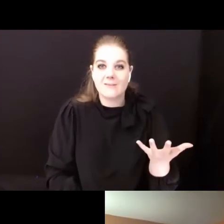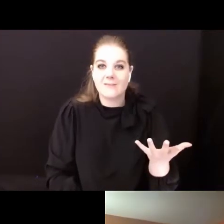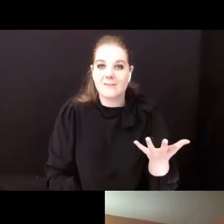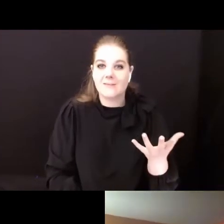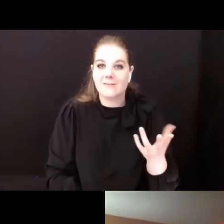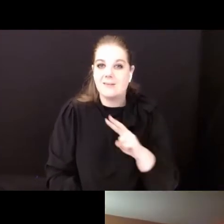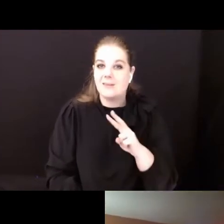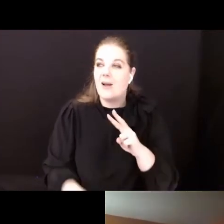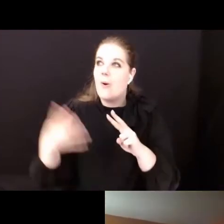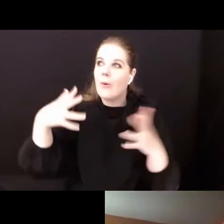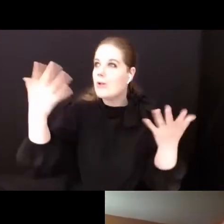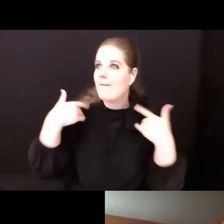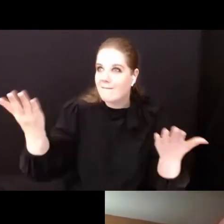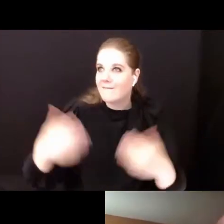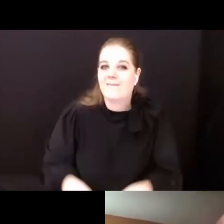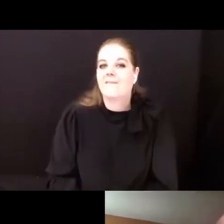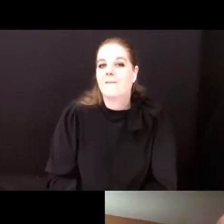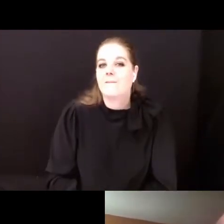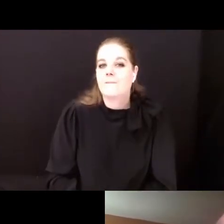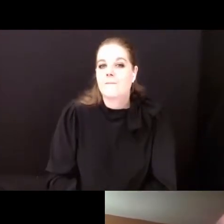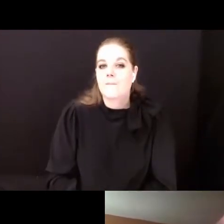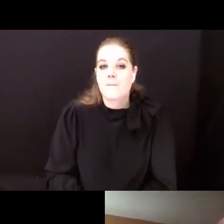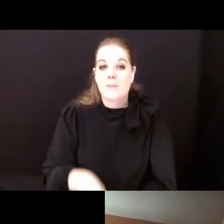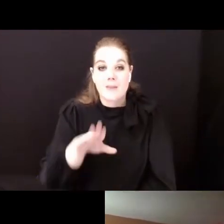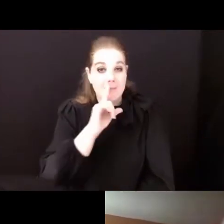have? And I kid you not,